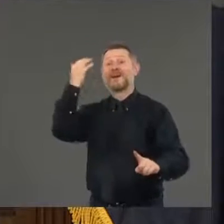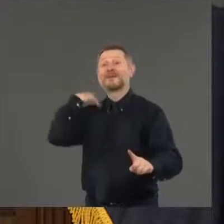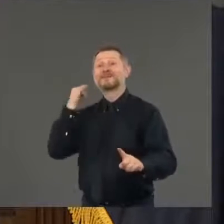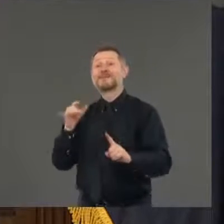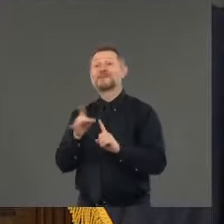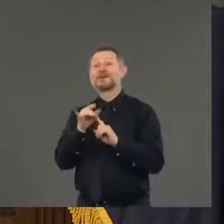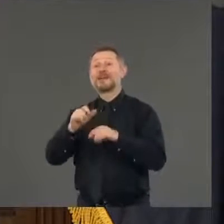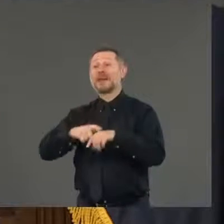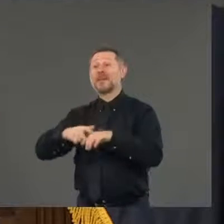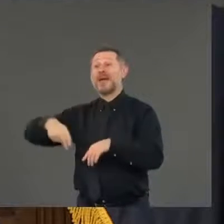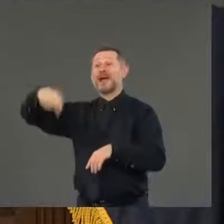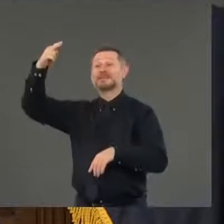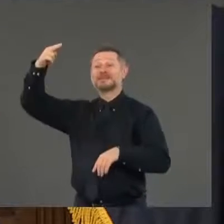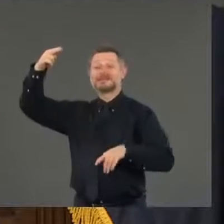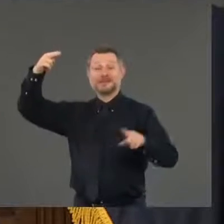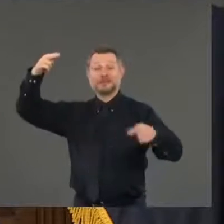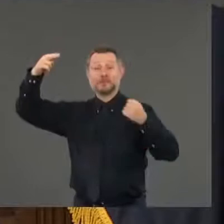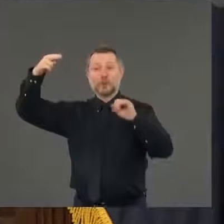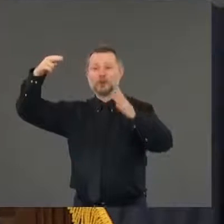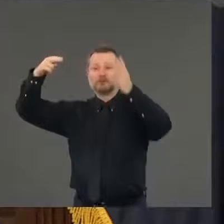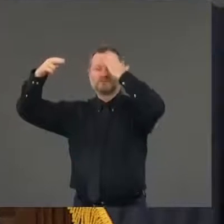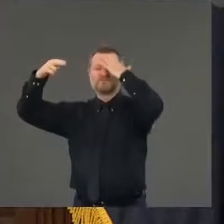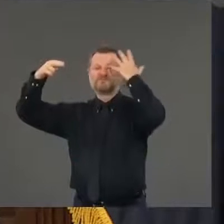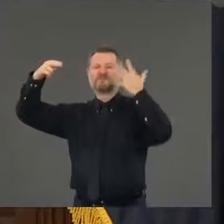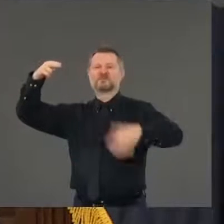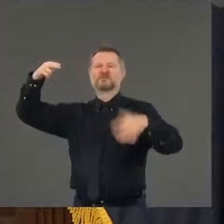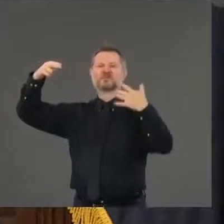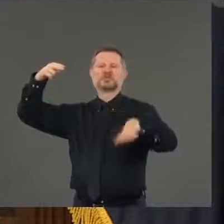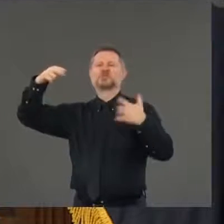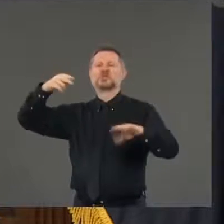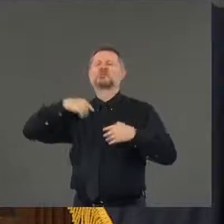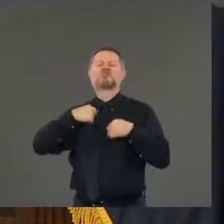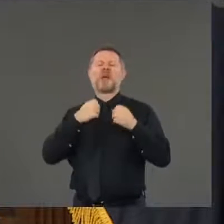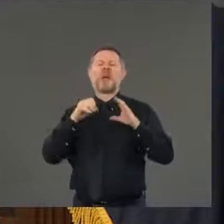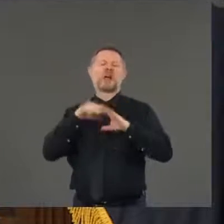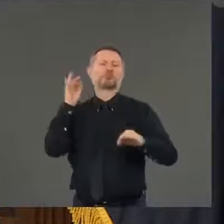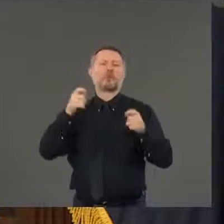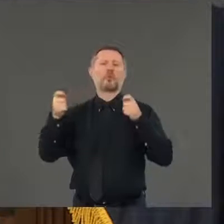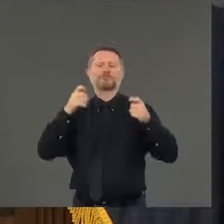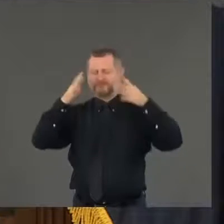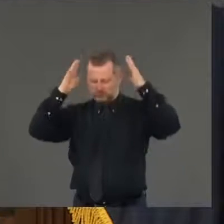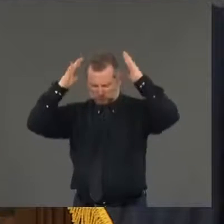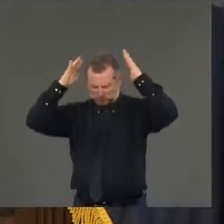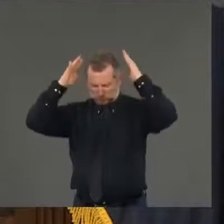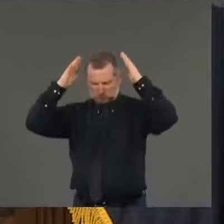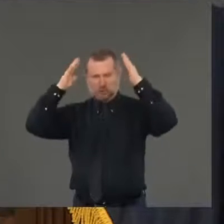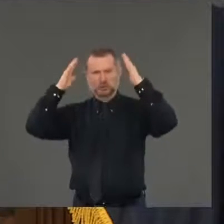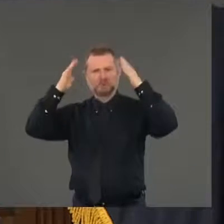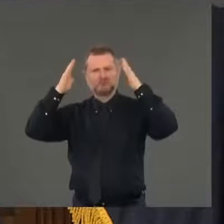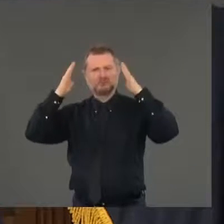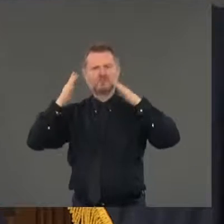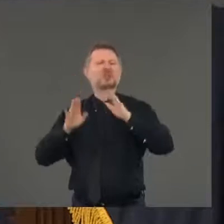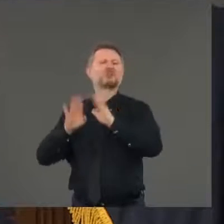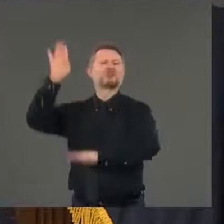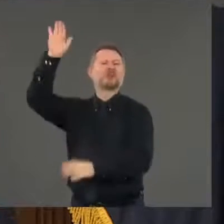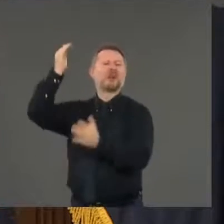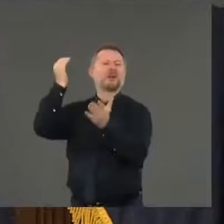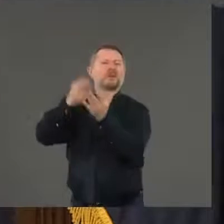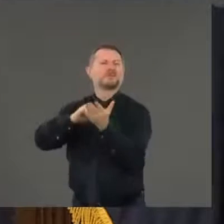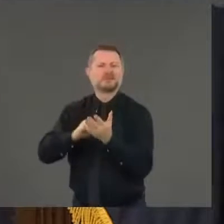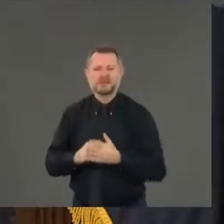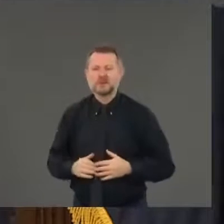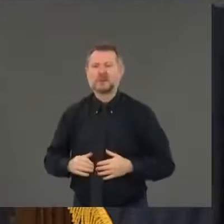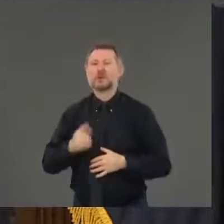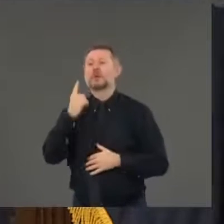higher, forget it. Forget it. You'd see it today in the numbers. The only saving grace